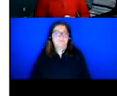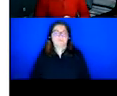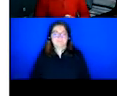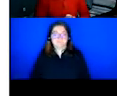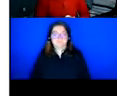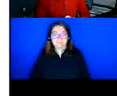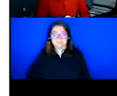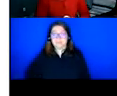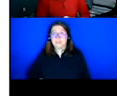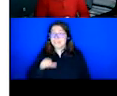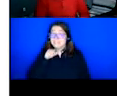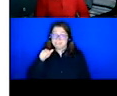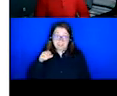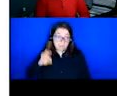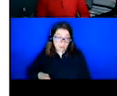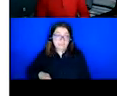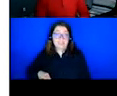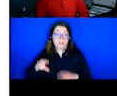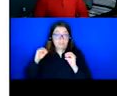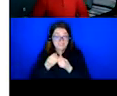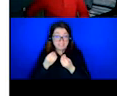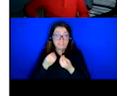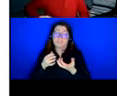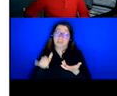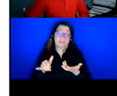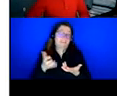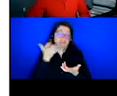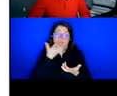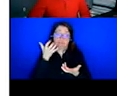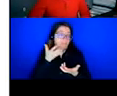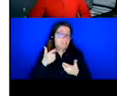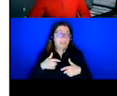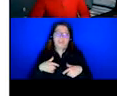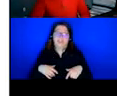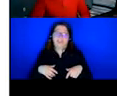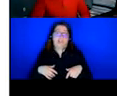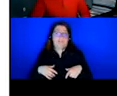In nonprofit life, that's the main thing. That if I had way more resources and allocation, I'd